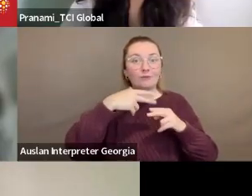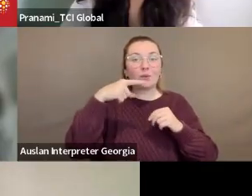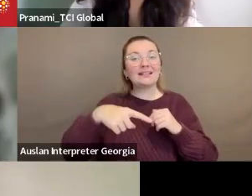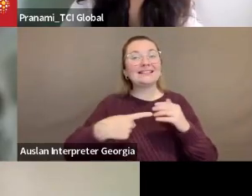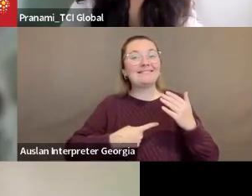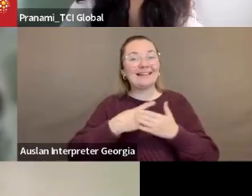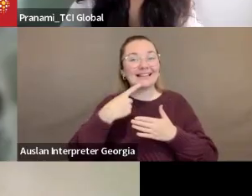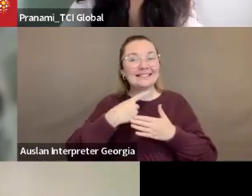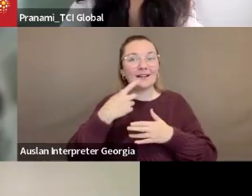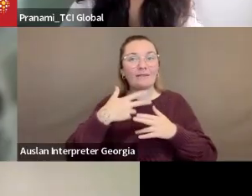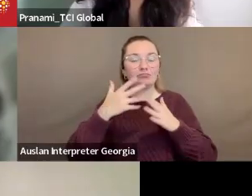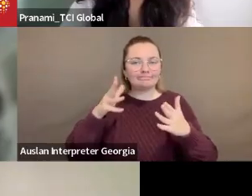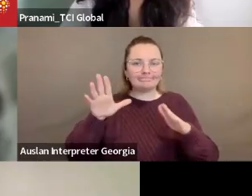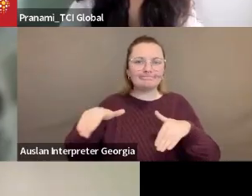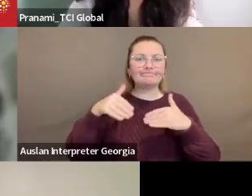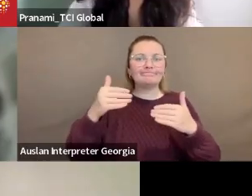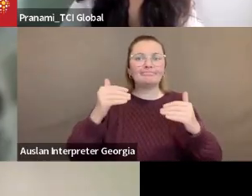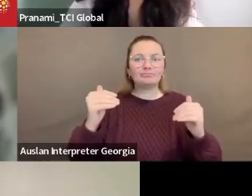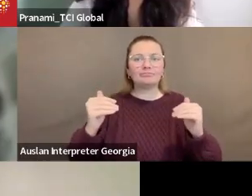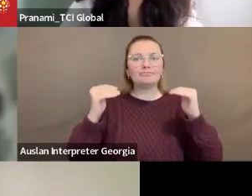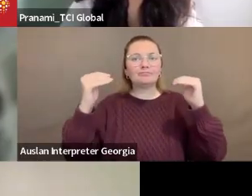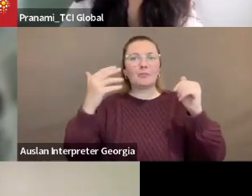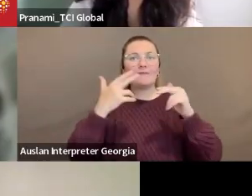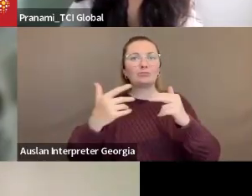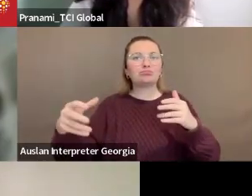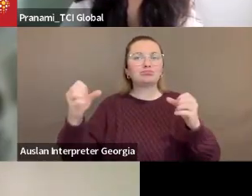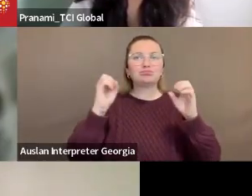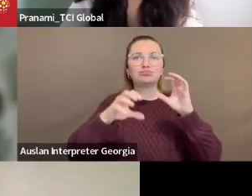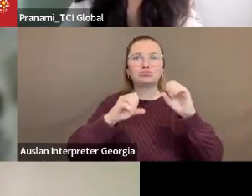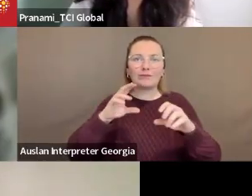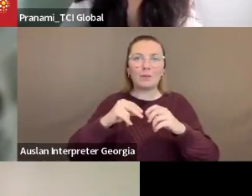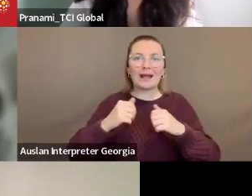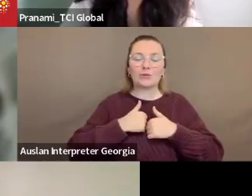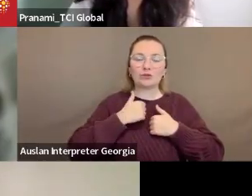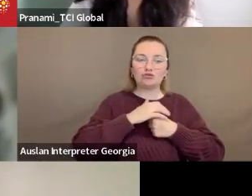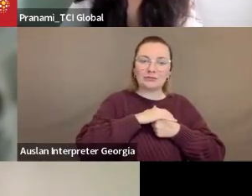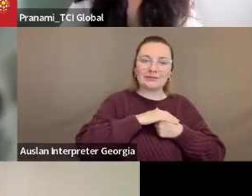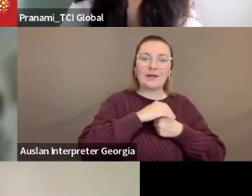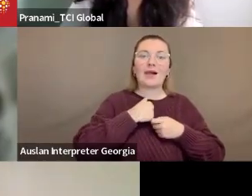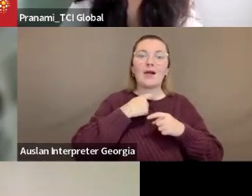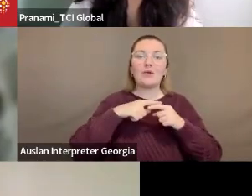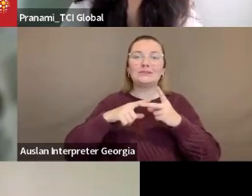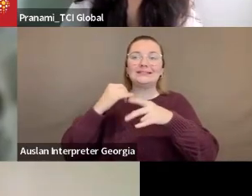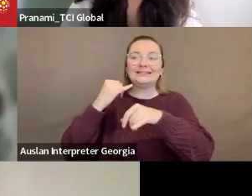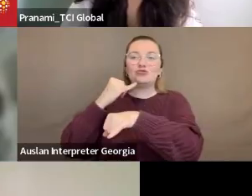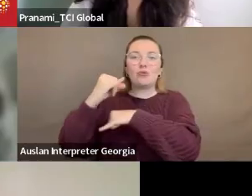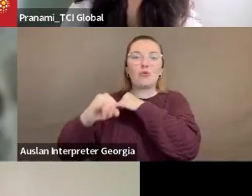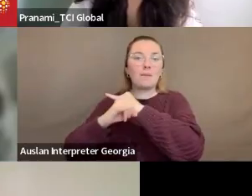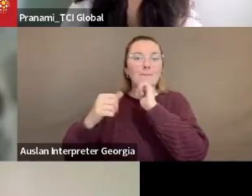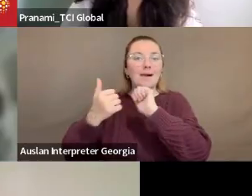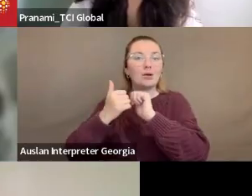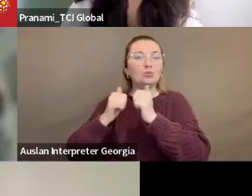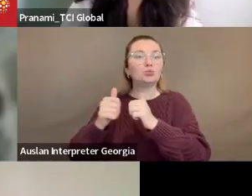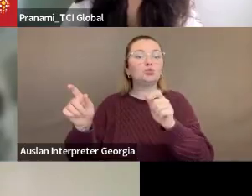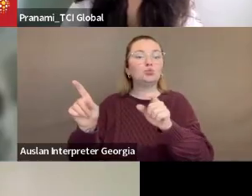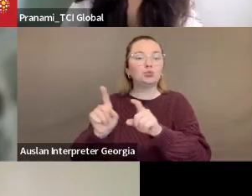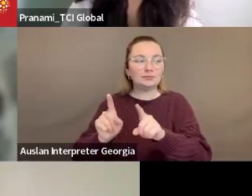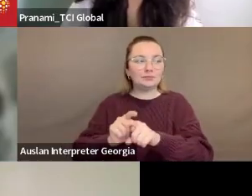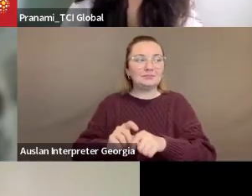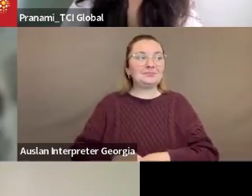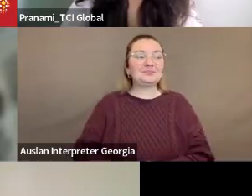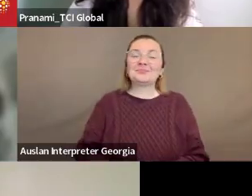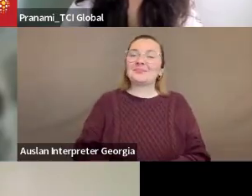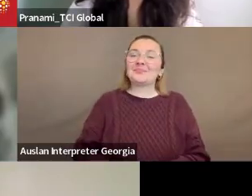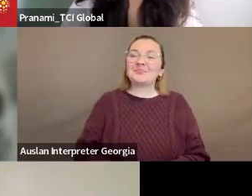to elevate and provide a platform for contributions from our region and our international partners. Before